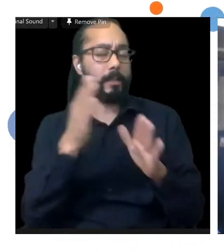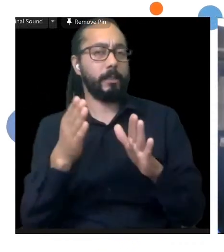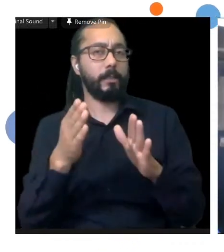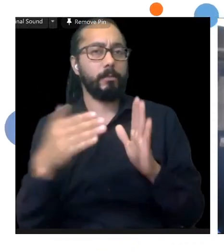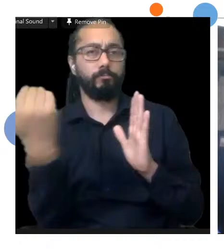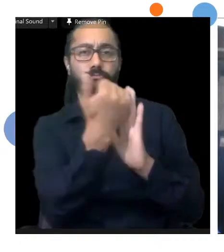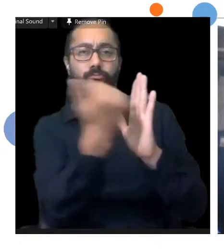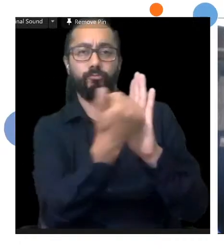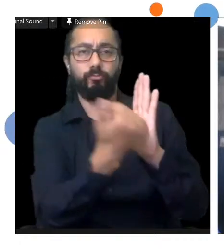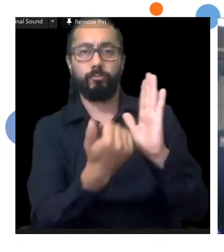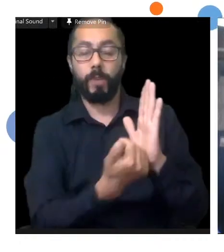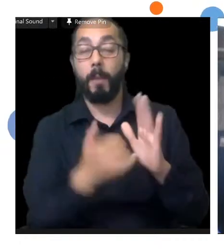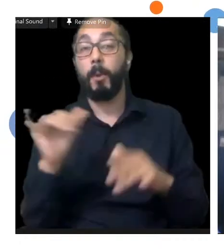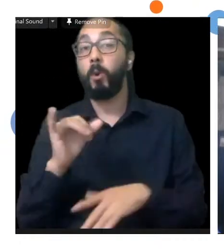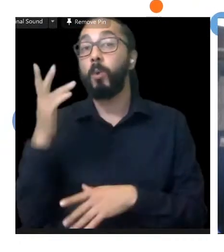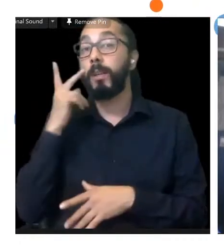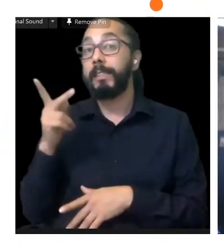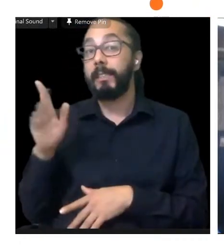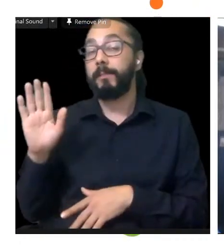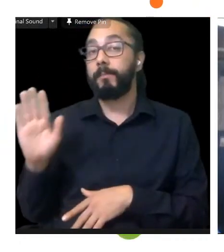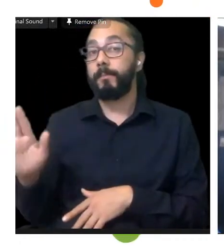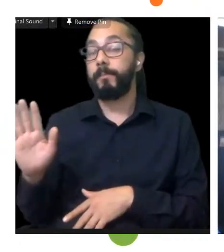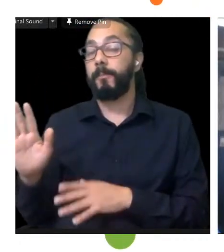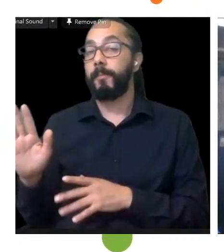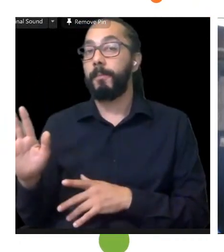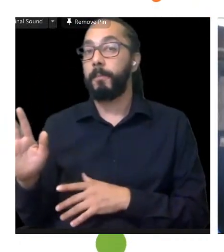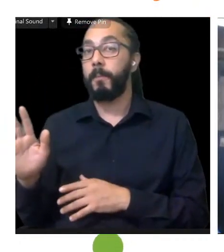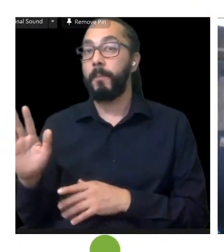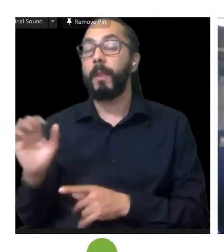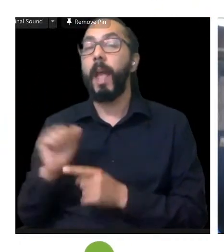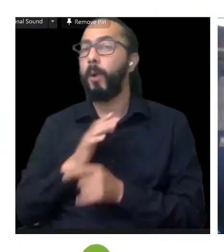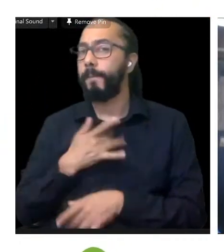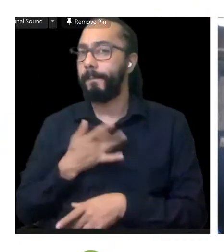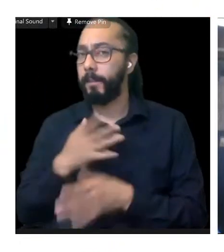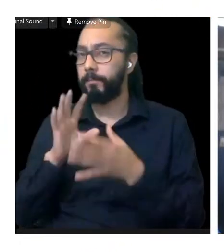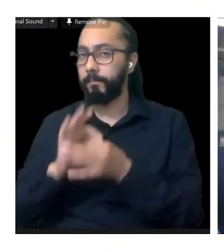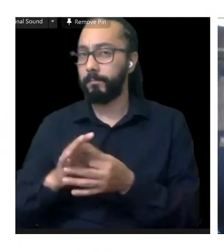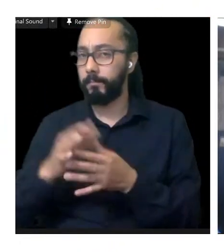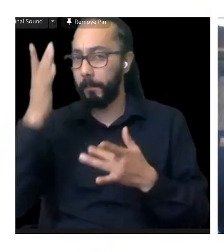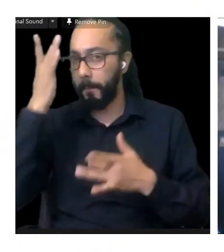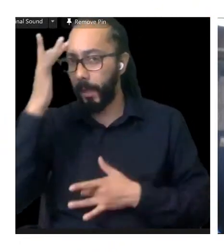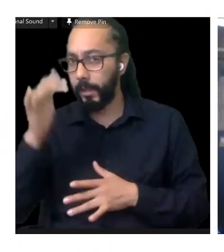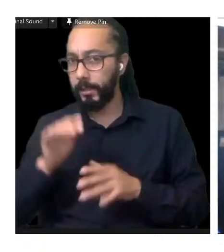them, how they were feeling about the pandemic, about a potential return